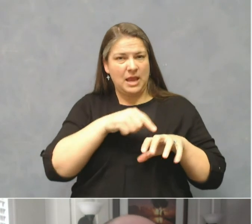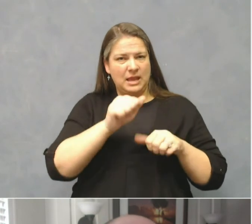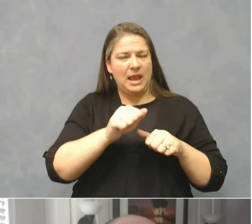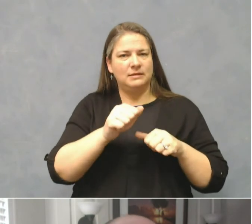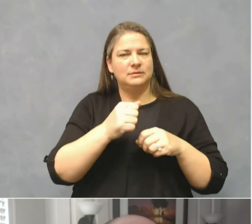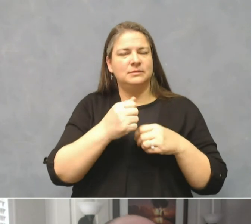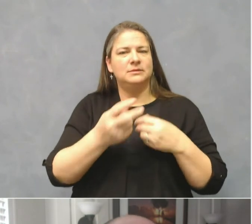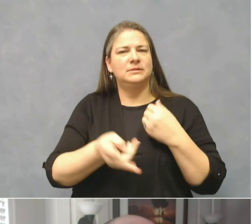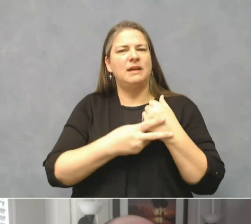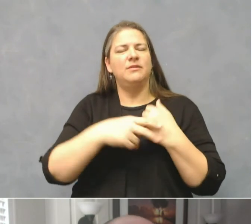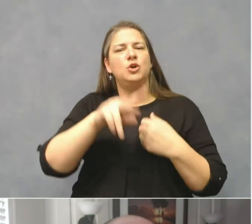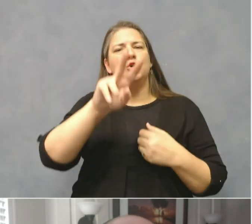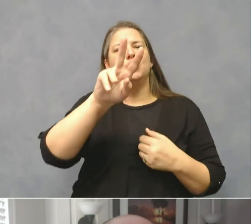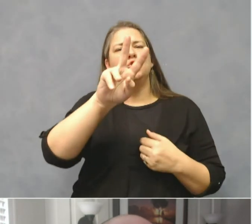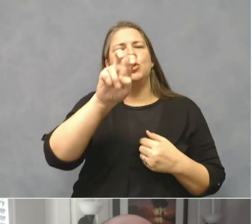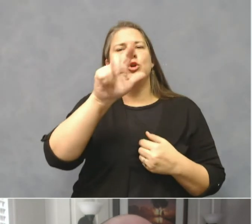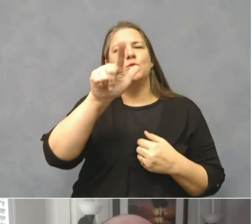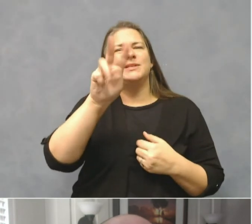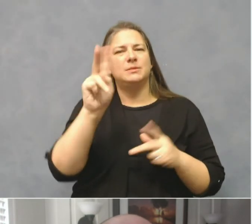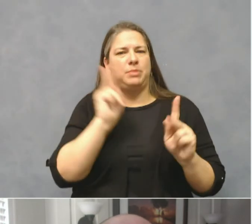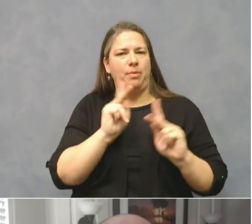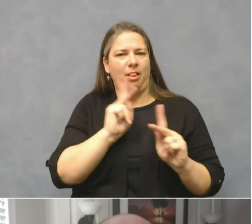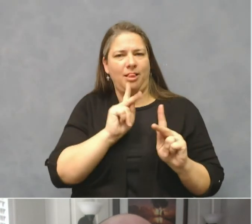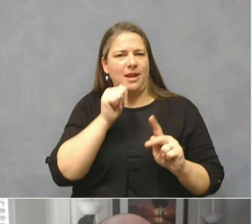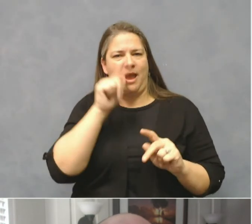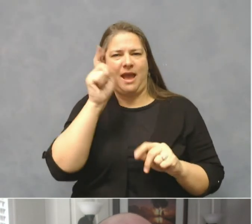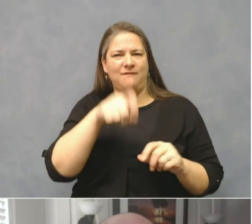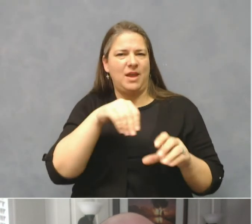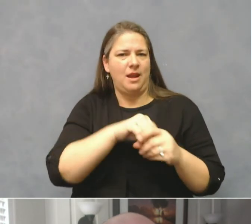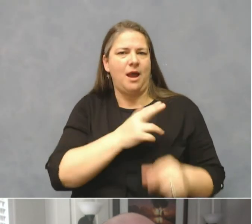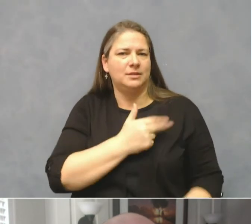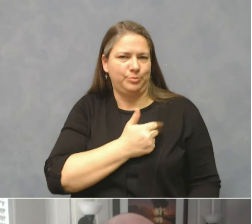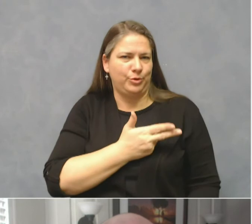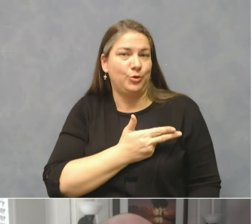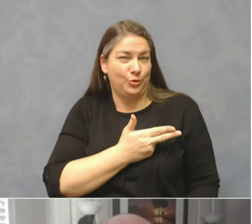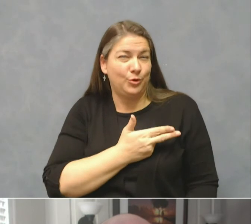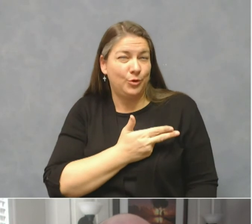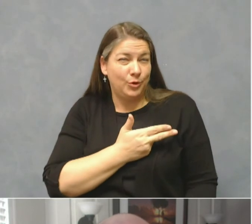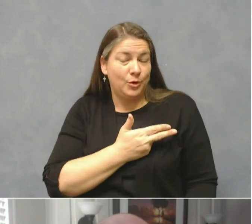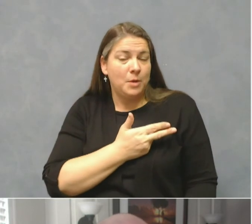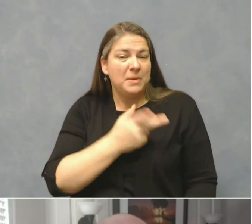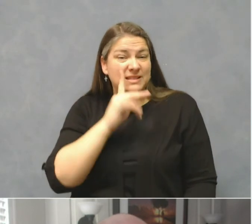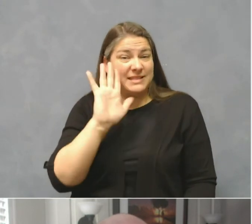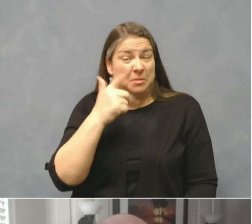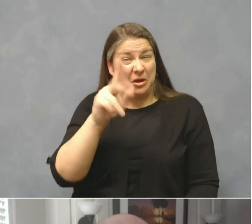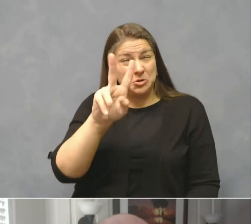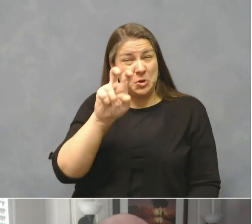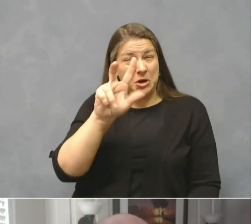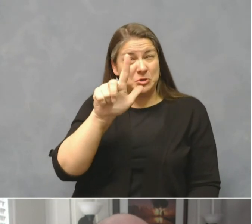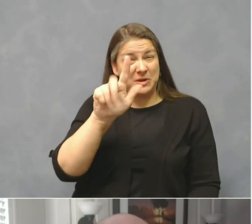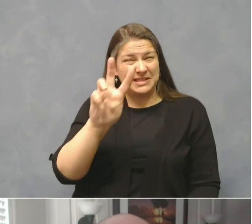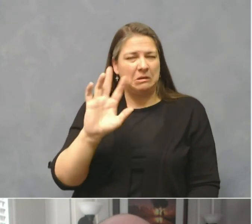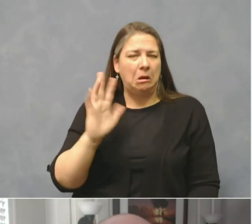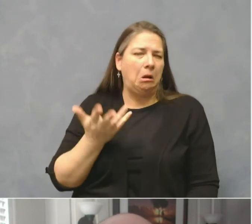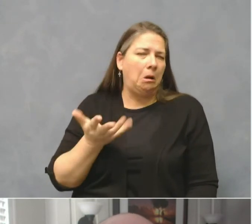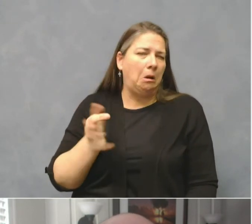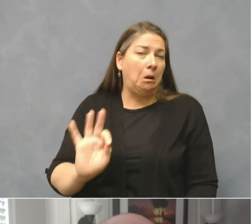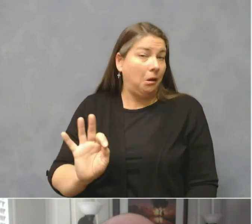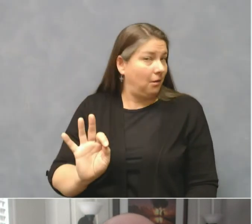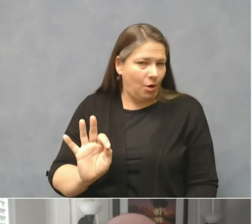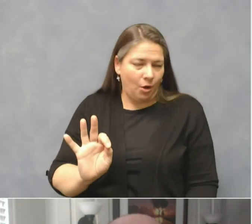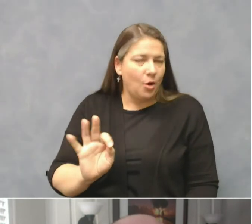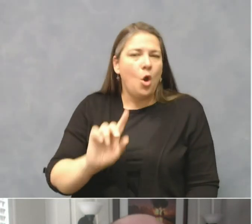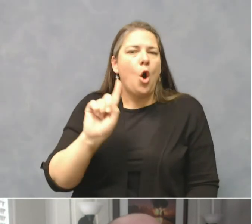226 hospitalizations. To put that in context, though, because the number looks smaller, there's only 823 beds in Region